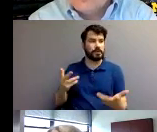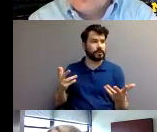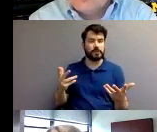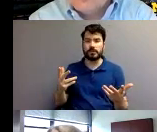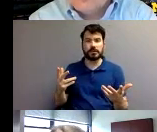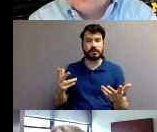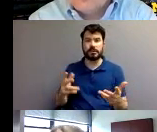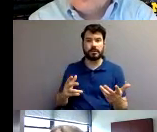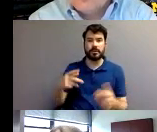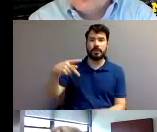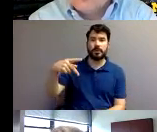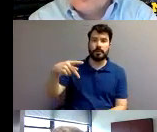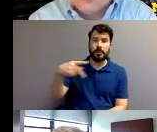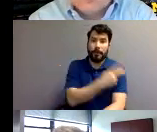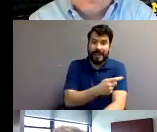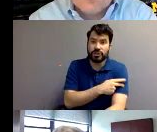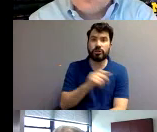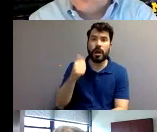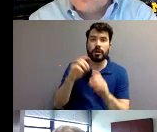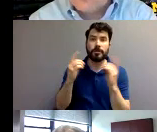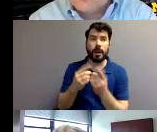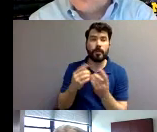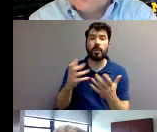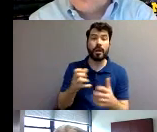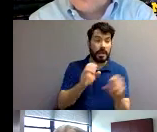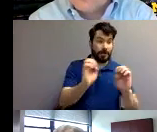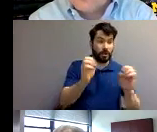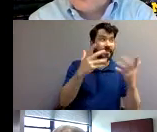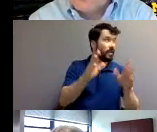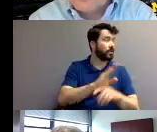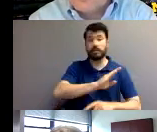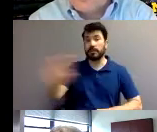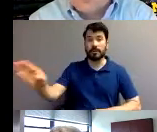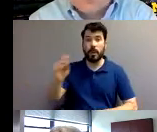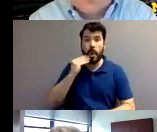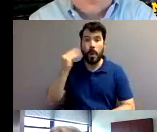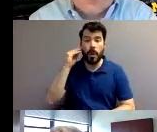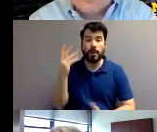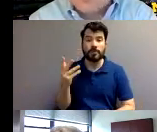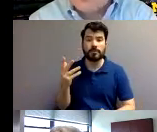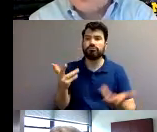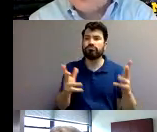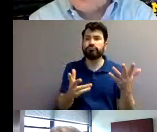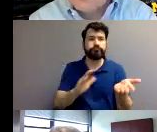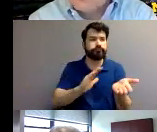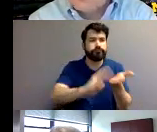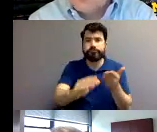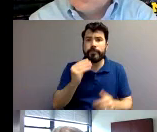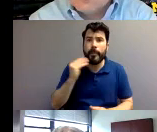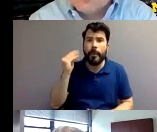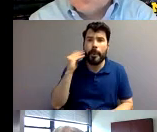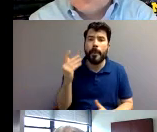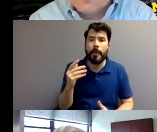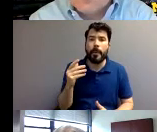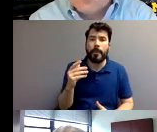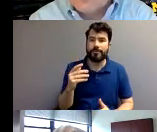partners, patients to be able to go from the emergency department to home, and then patients in the hospital to be able to be discharged earlier and safely to home, allowing that next